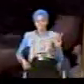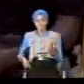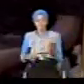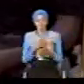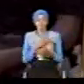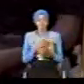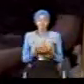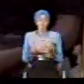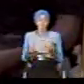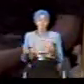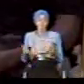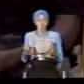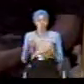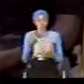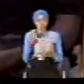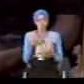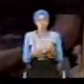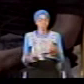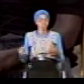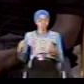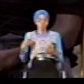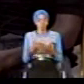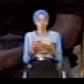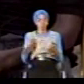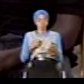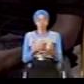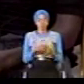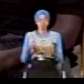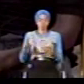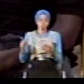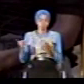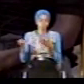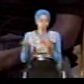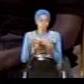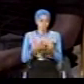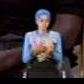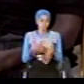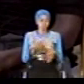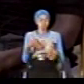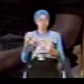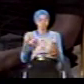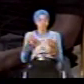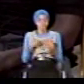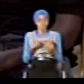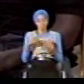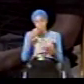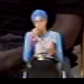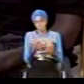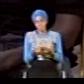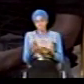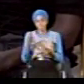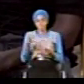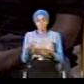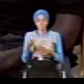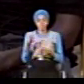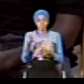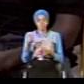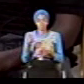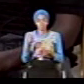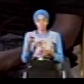And finally, before we return, we have Sister Patricia